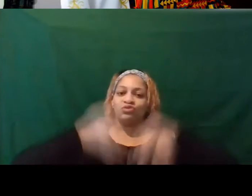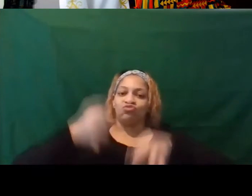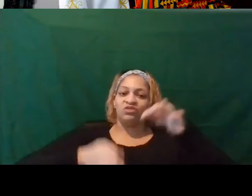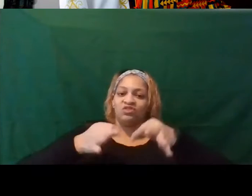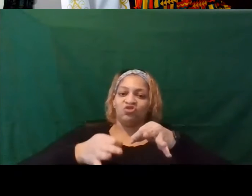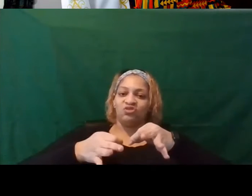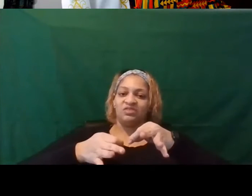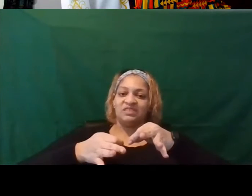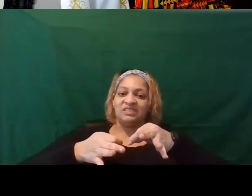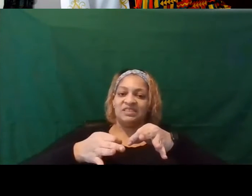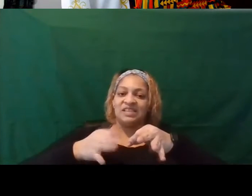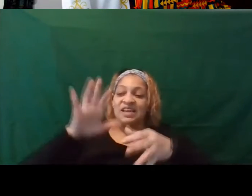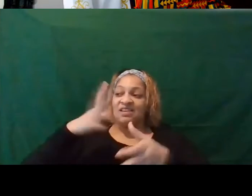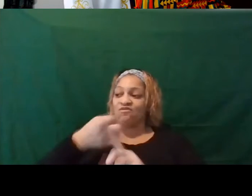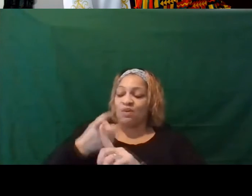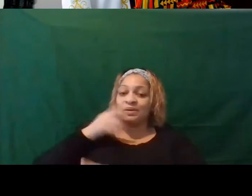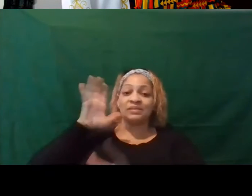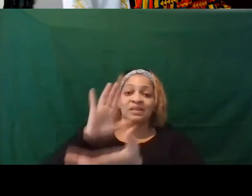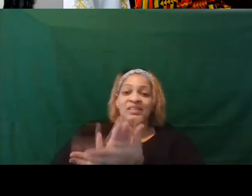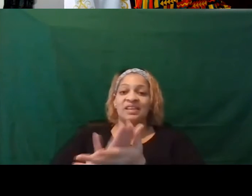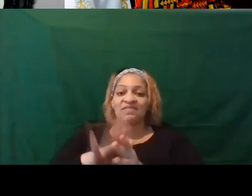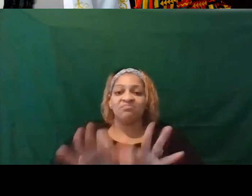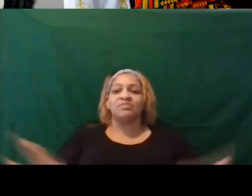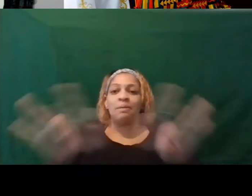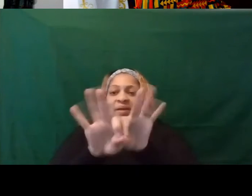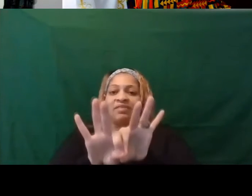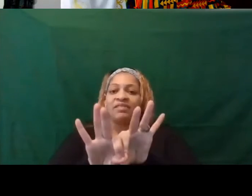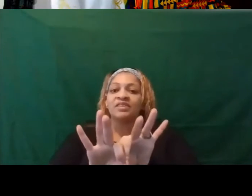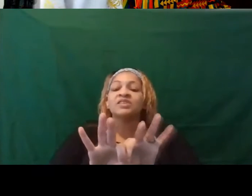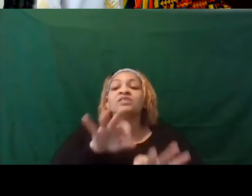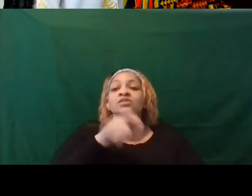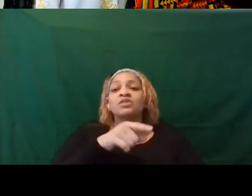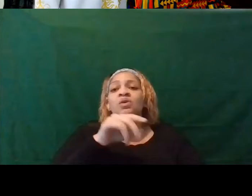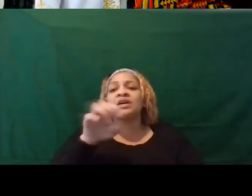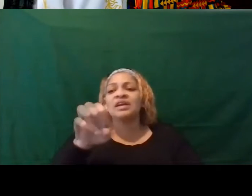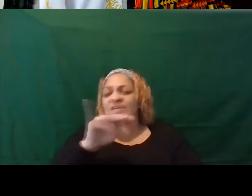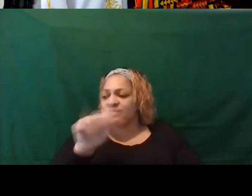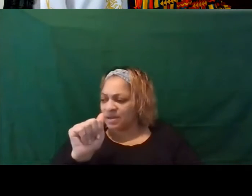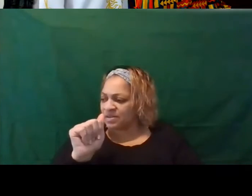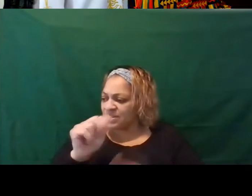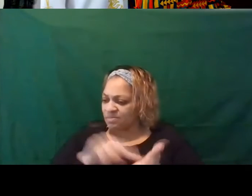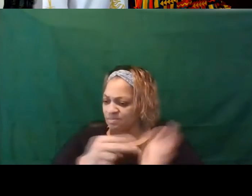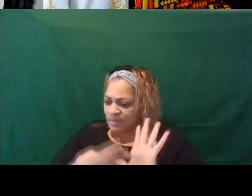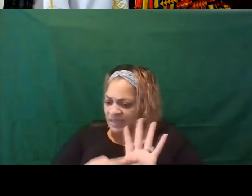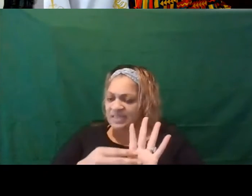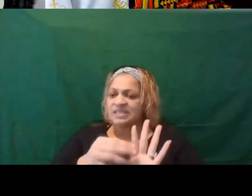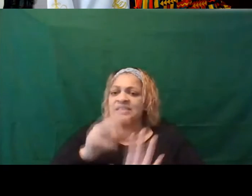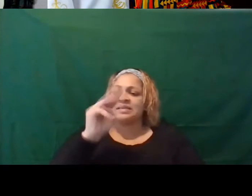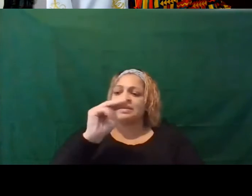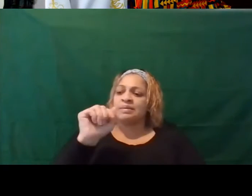Okay, so pause and take that in. Because what I hear her saying is matter,